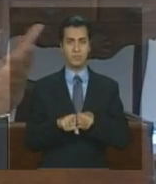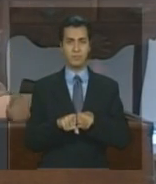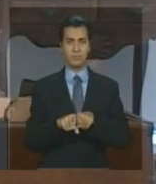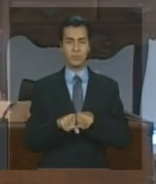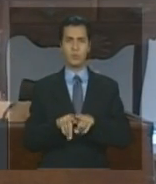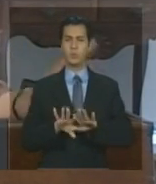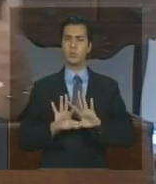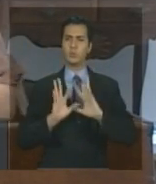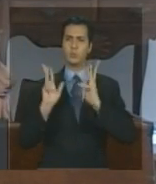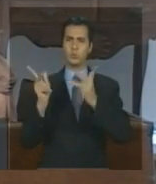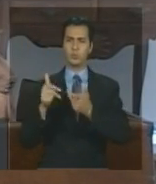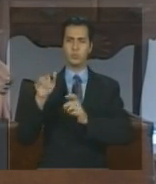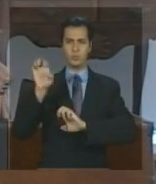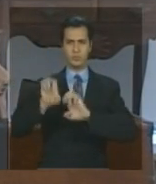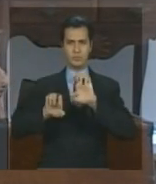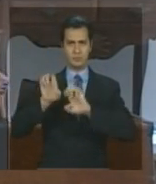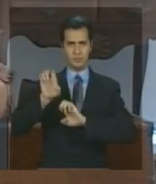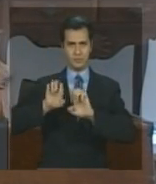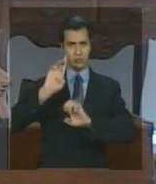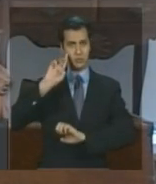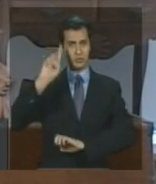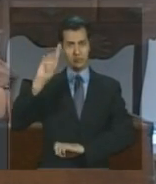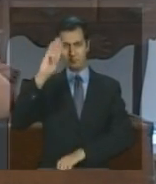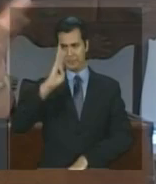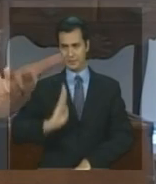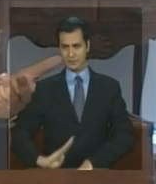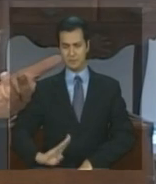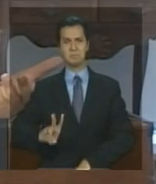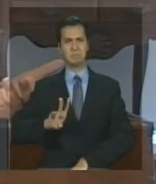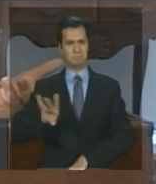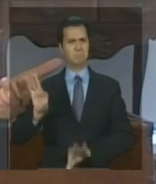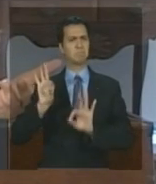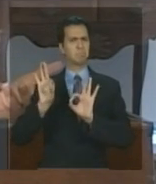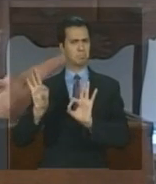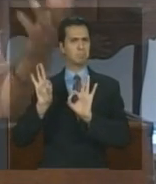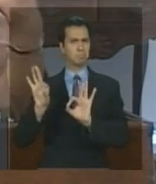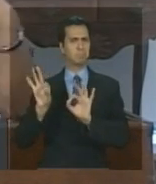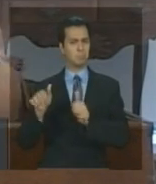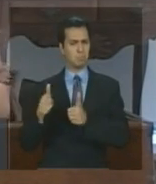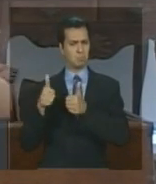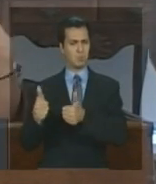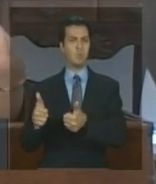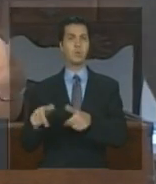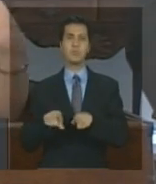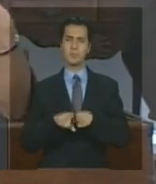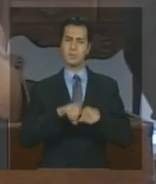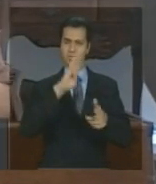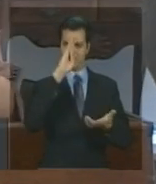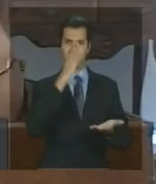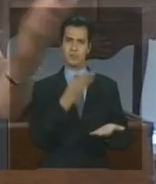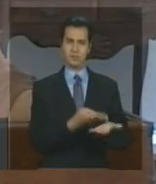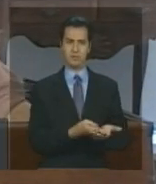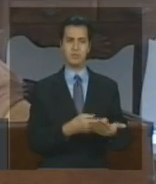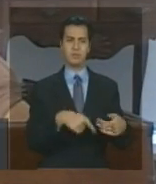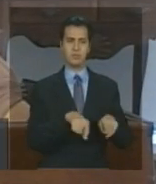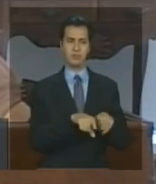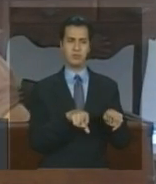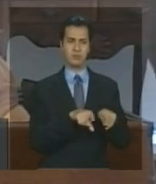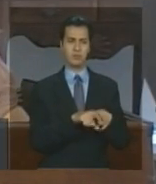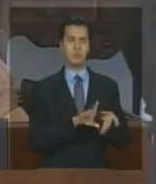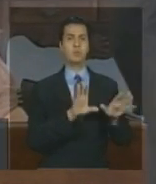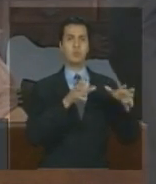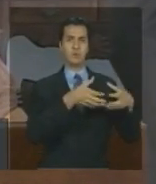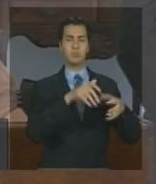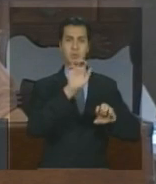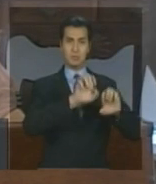todos os empresários que participarão do fórum pelo lado brasileiro são muito representativos. E temos certeza que também aqueles do